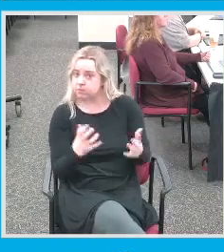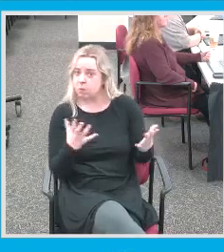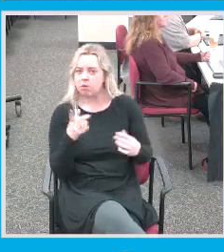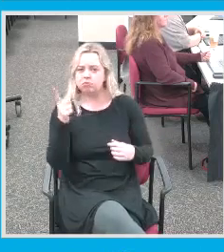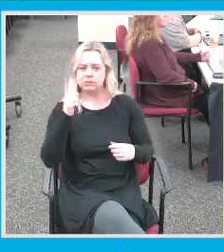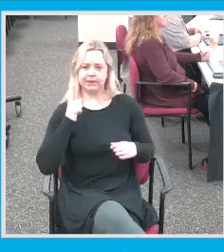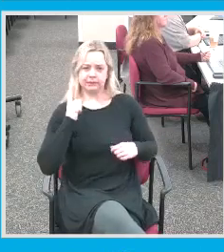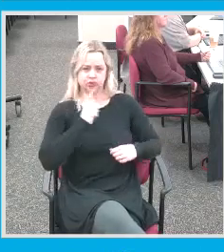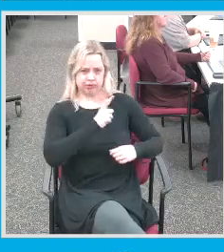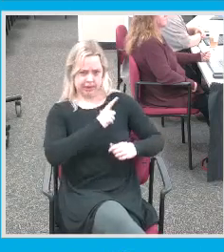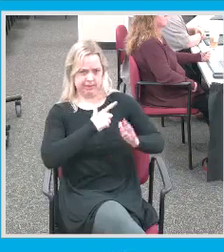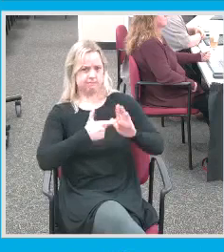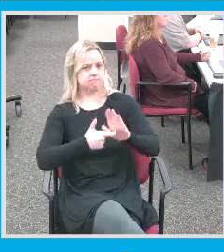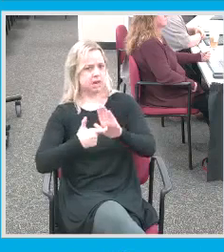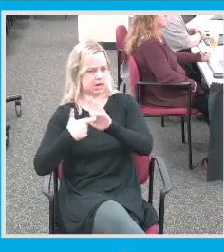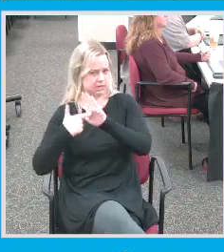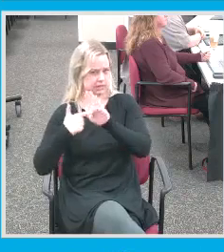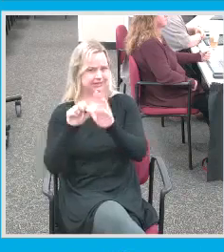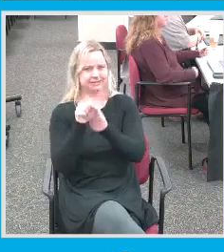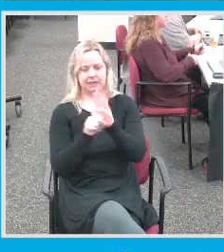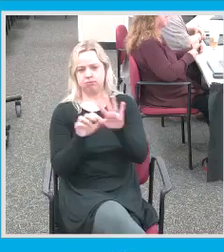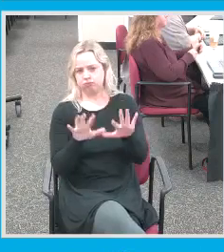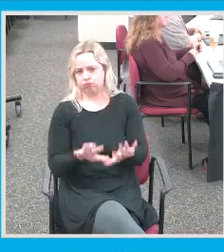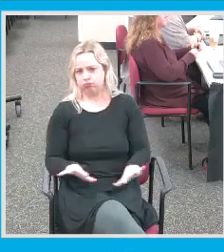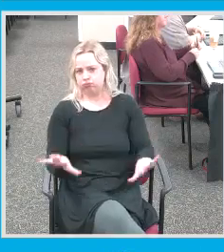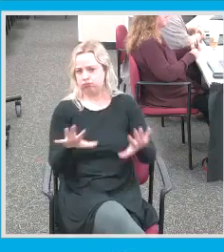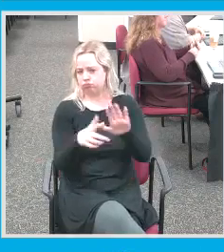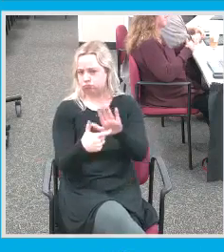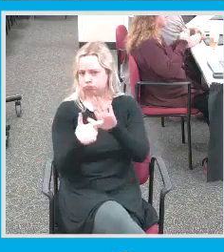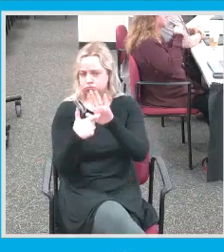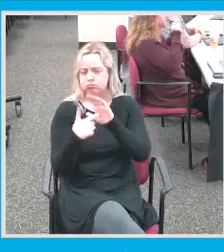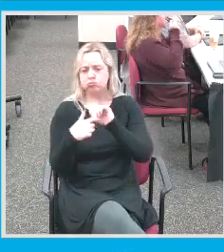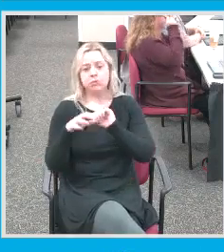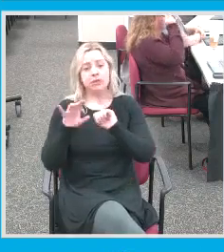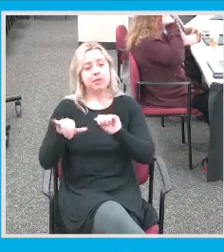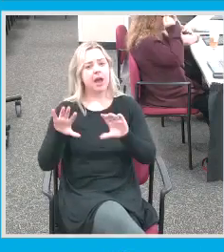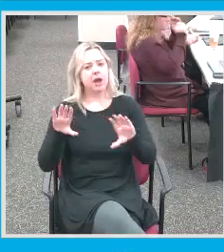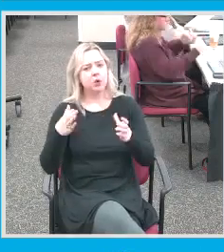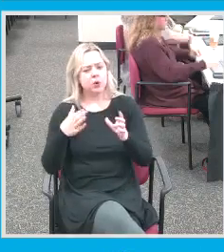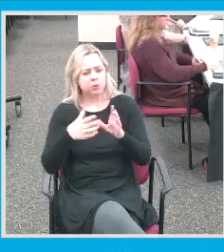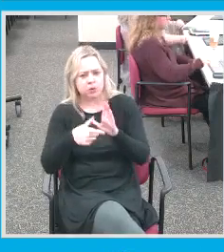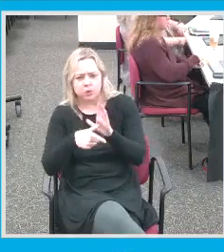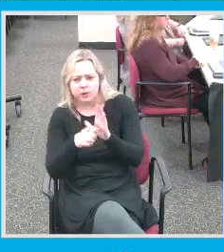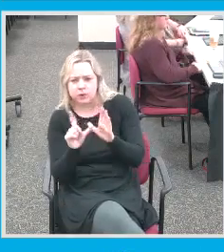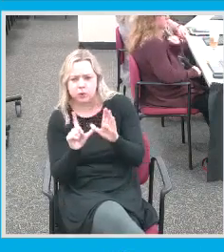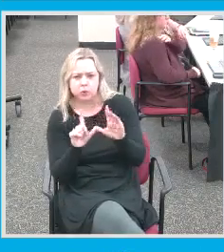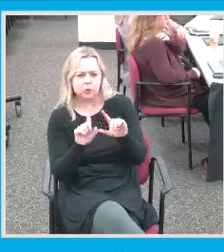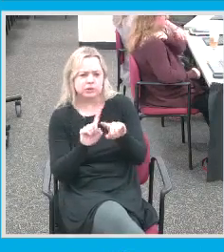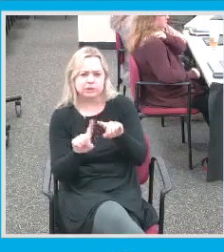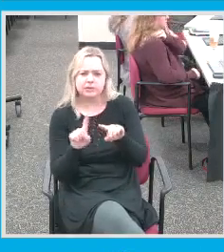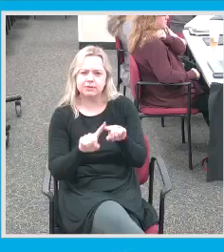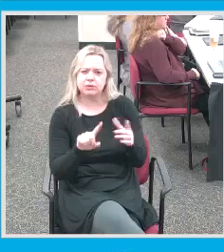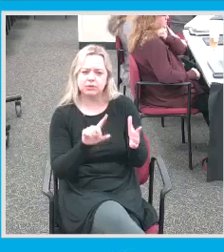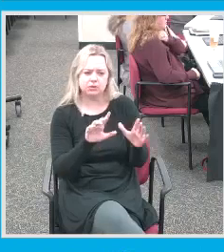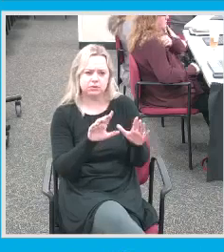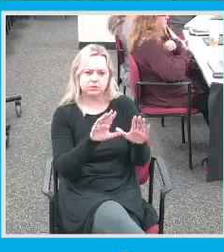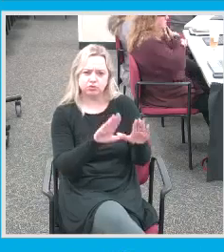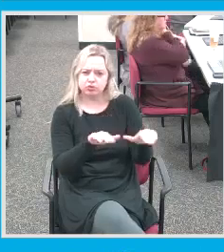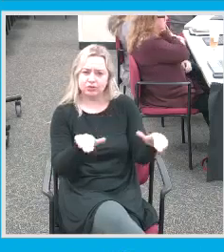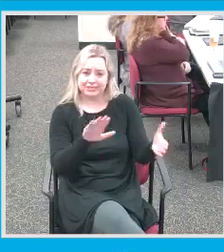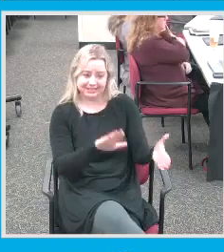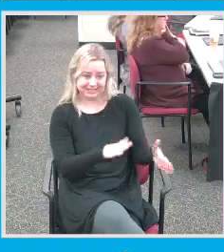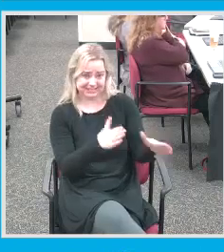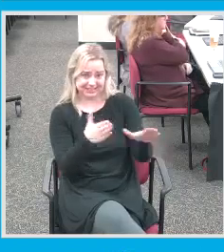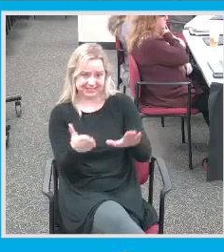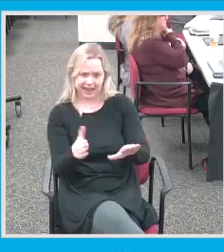legislatively mandated statewide group who reviews preventable child deaths from the age of 0 to